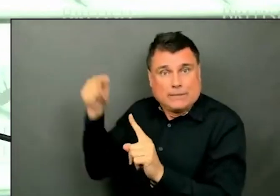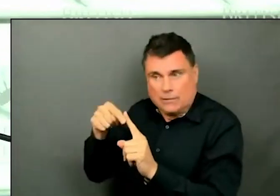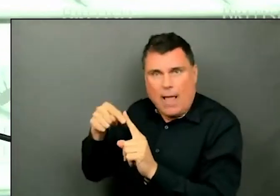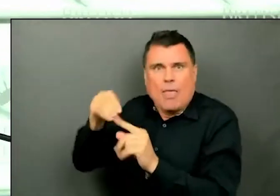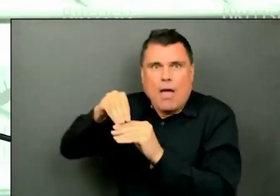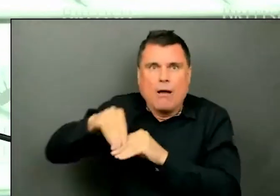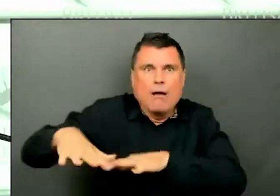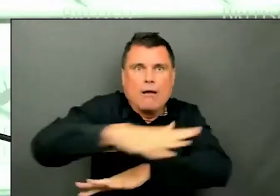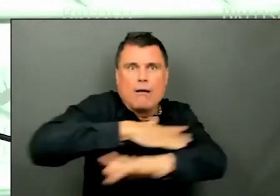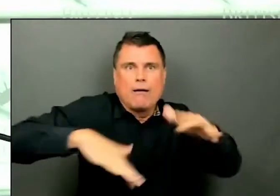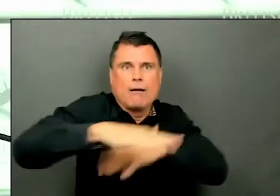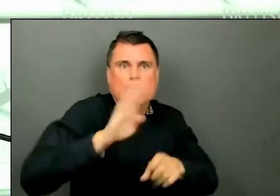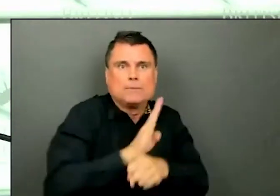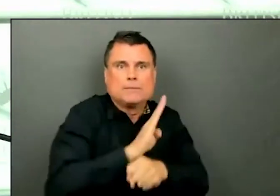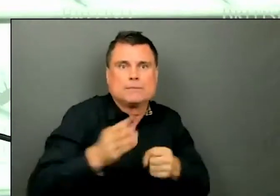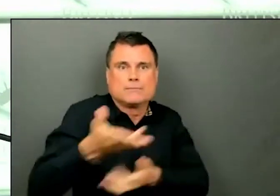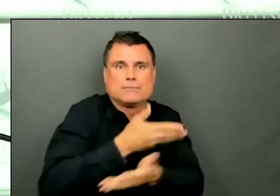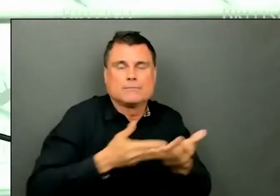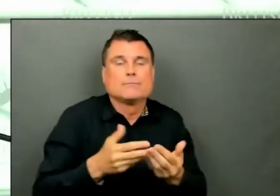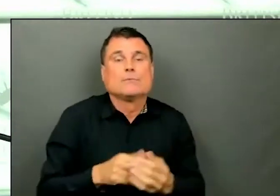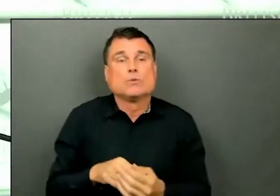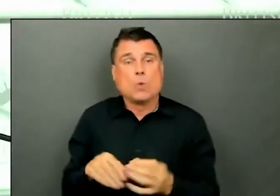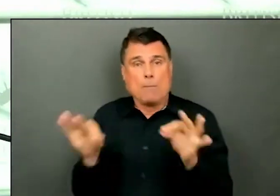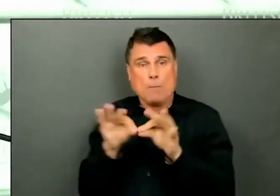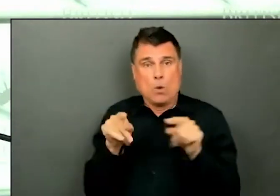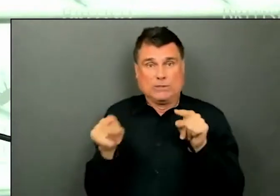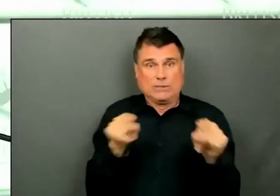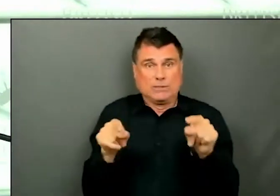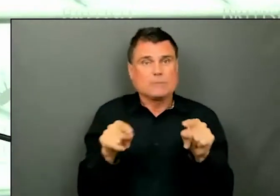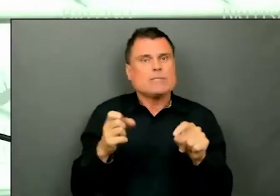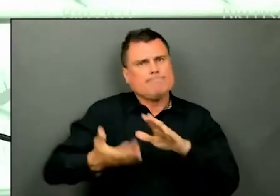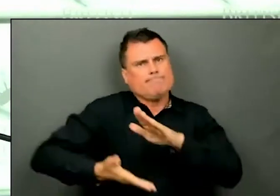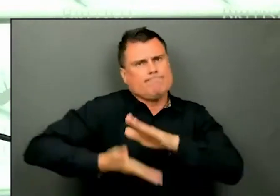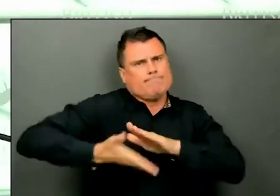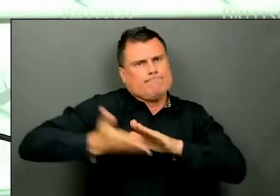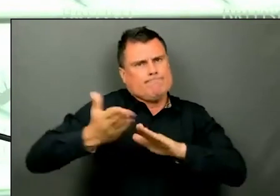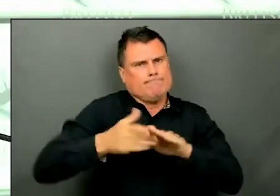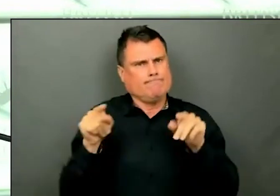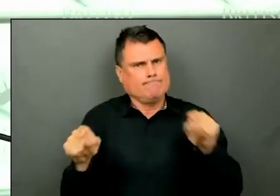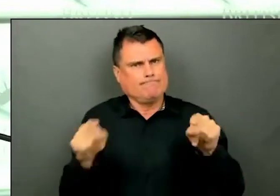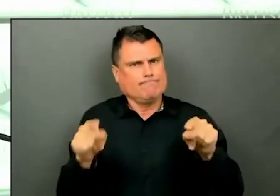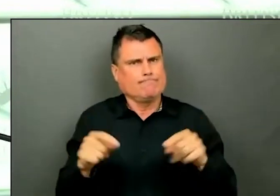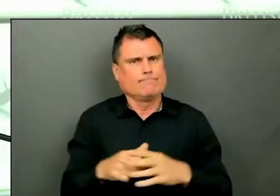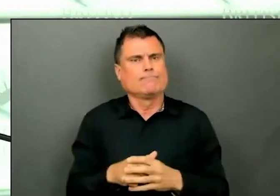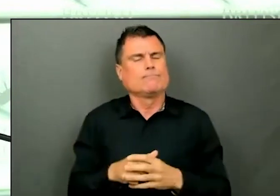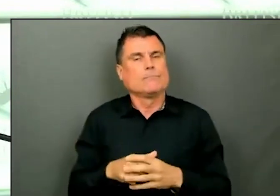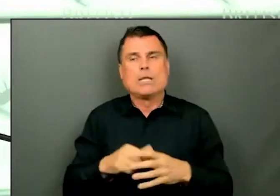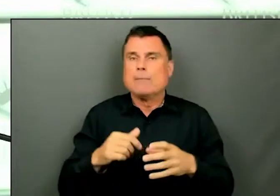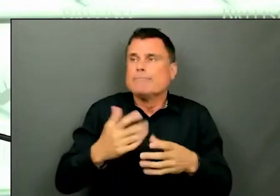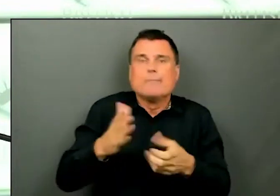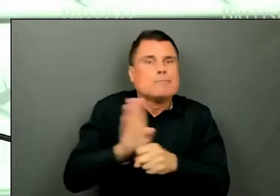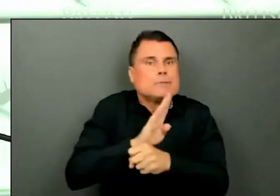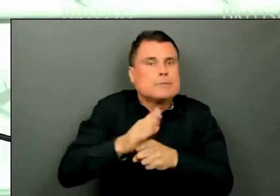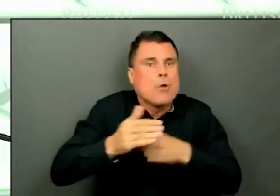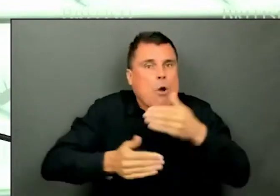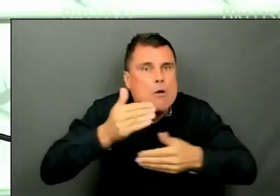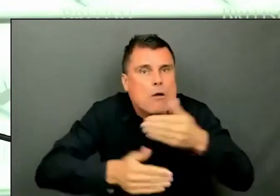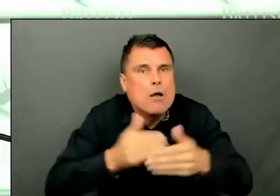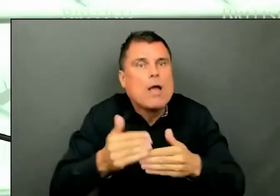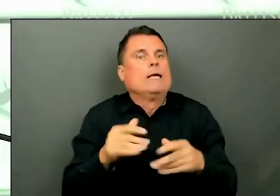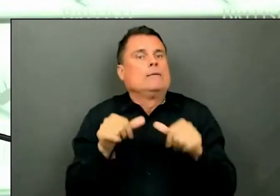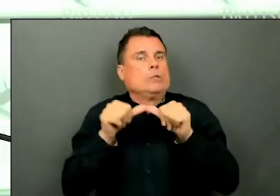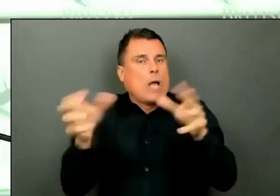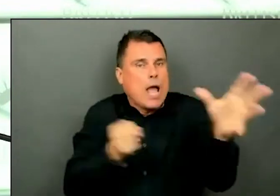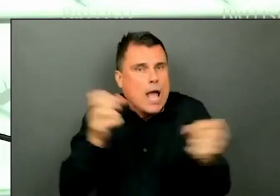to ensure these important institutions can continue to create jobs, contribute to local culture, and draw people back